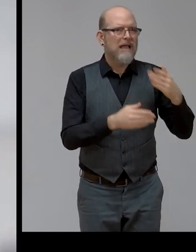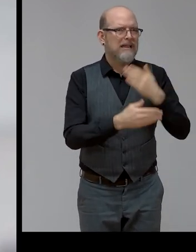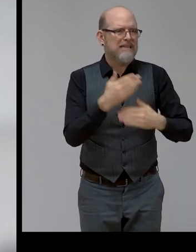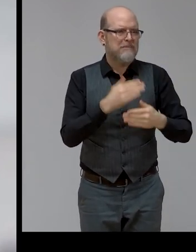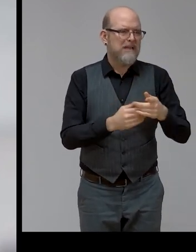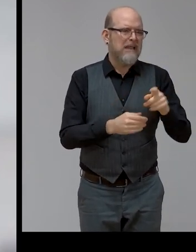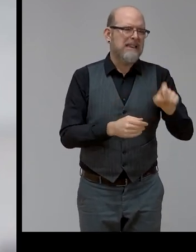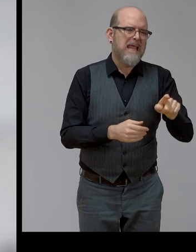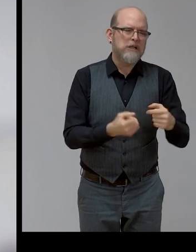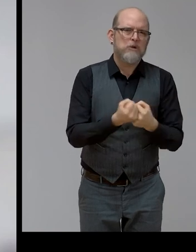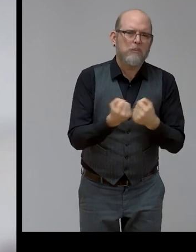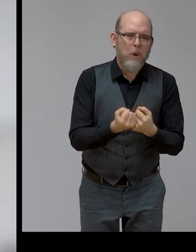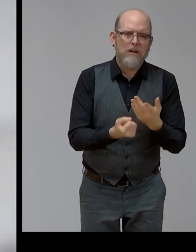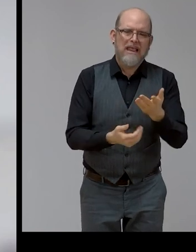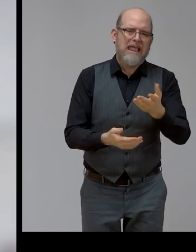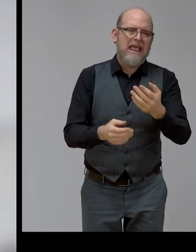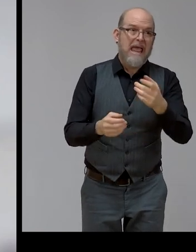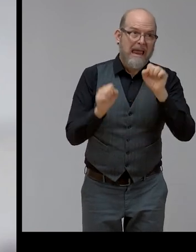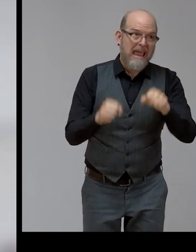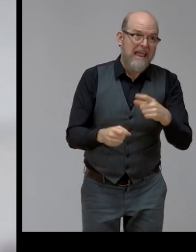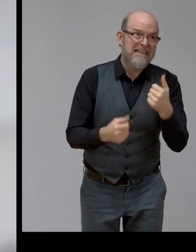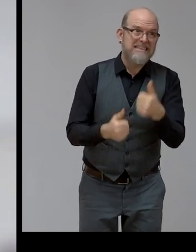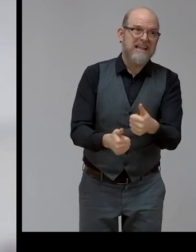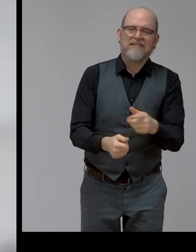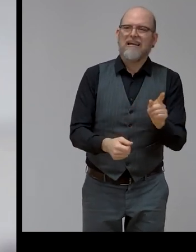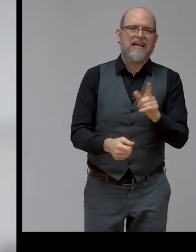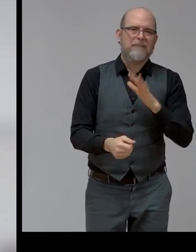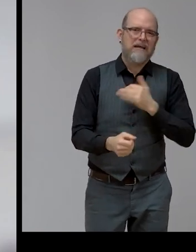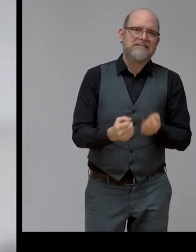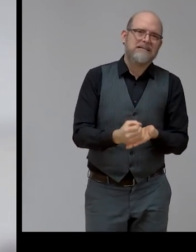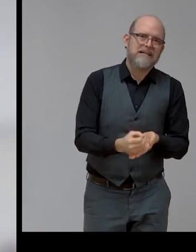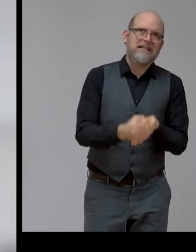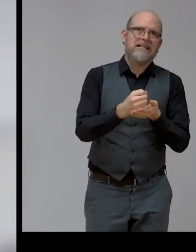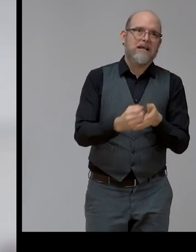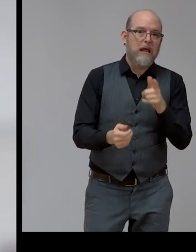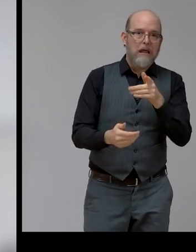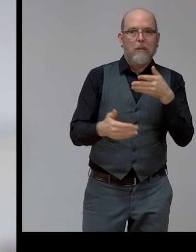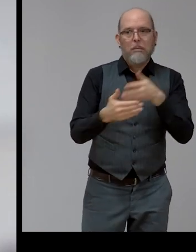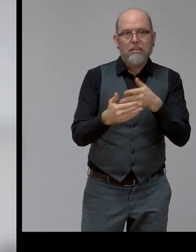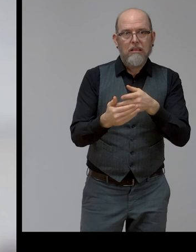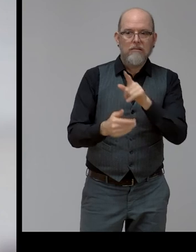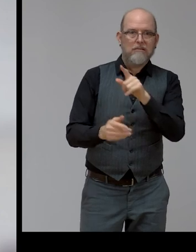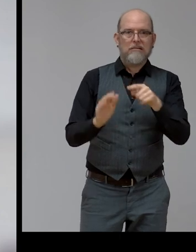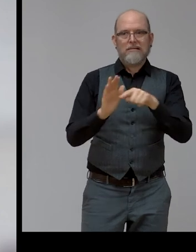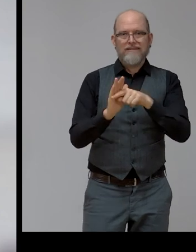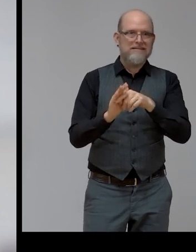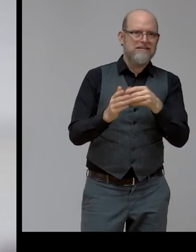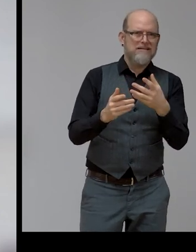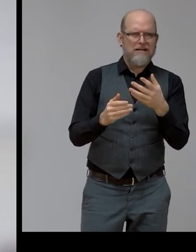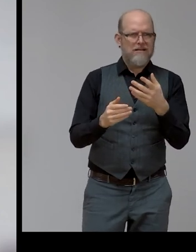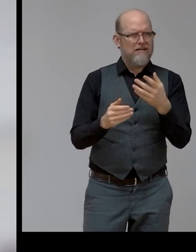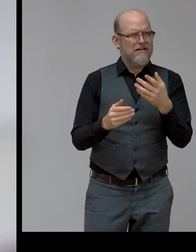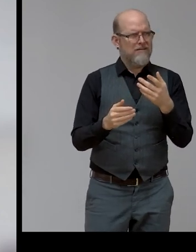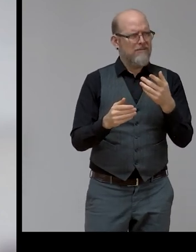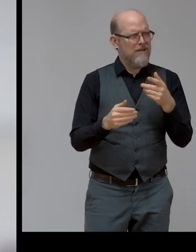So I was just wondering if you in that relationship, what was the biggest challenge,